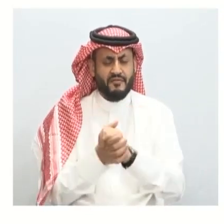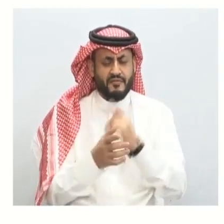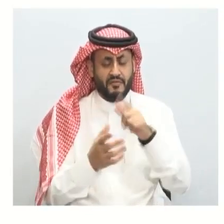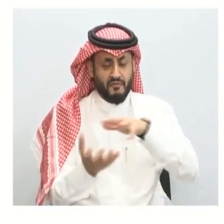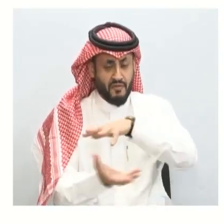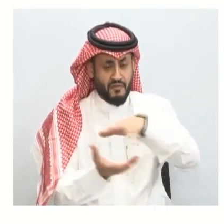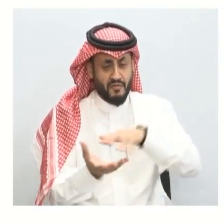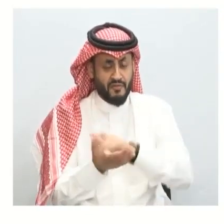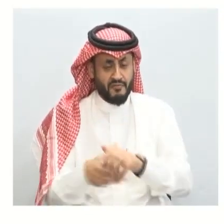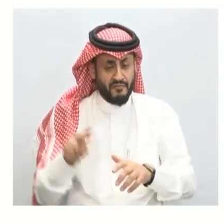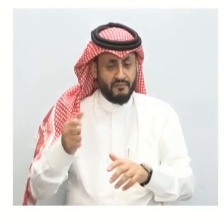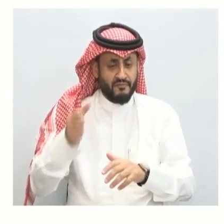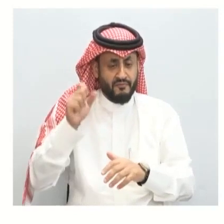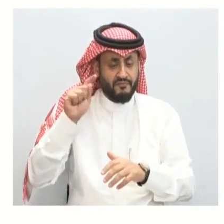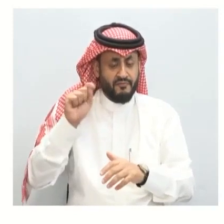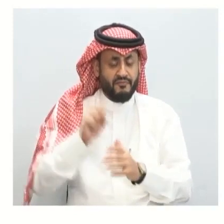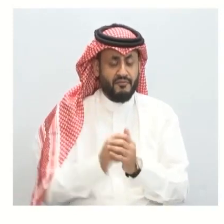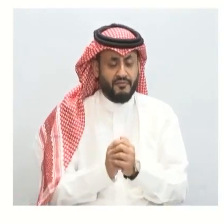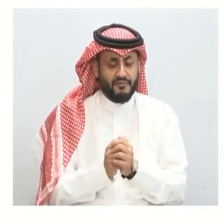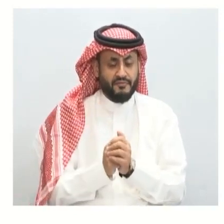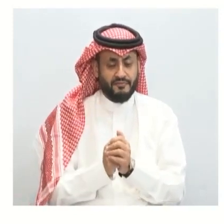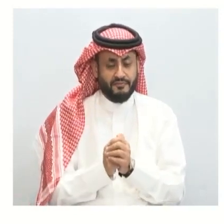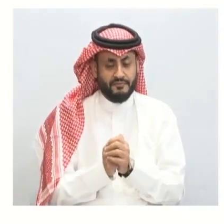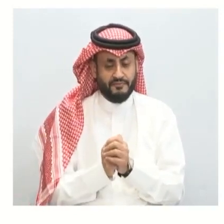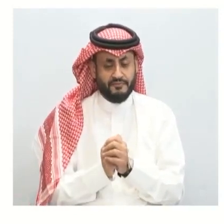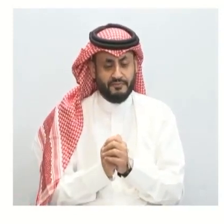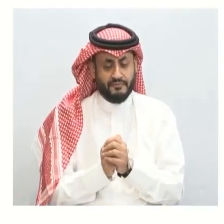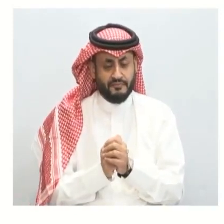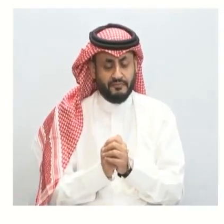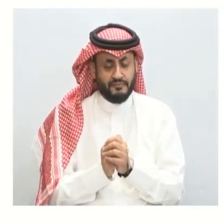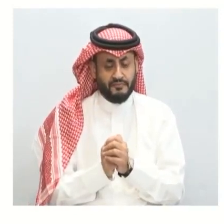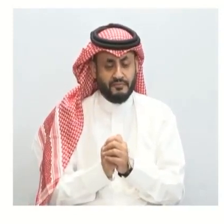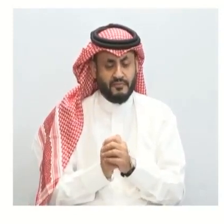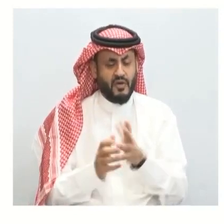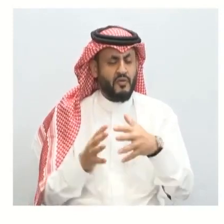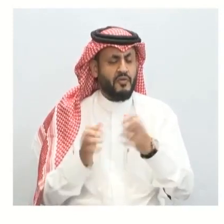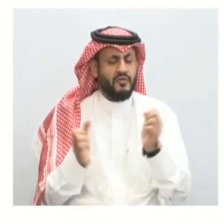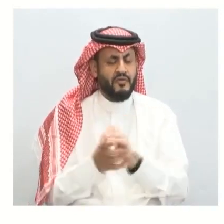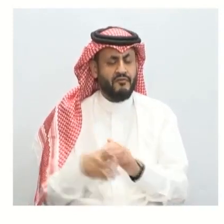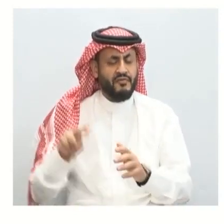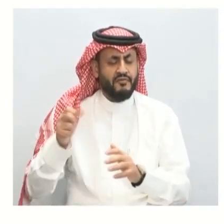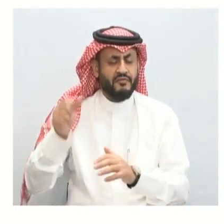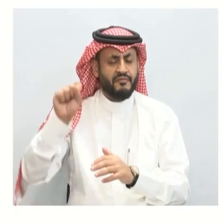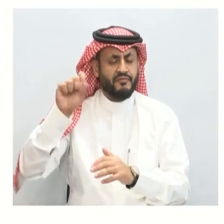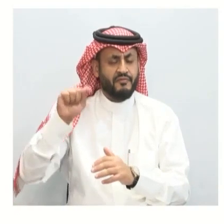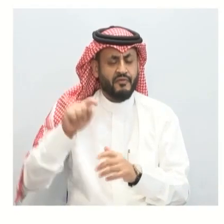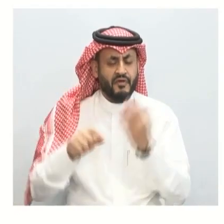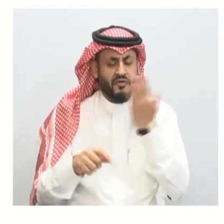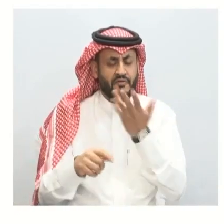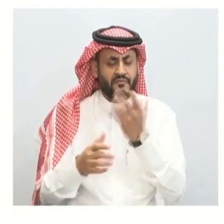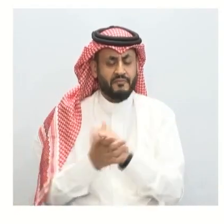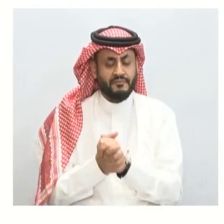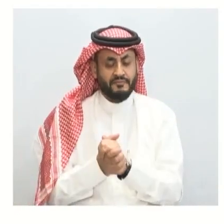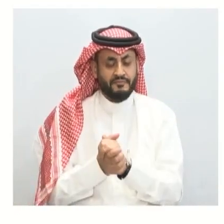is vast, and searching the entire sky for a distant signal is like searching for a needle in a haystack.